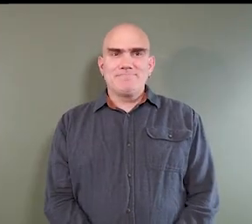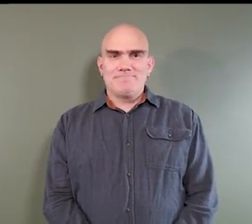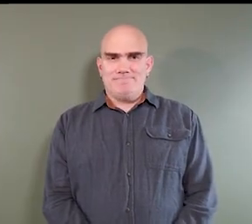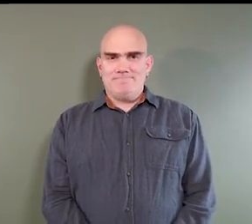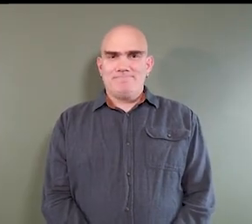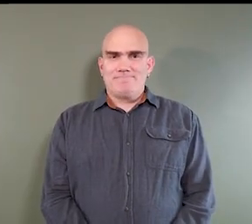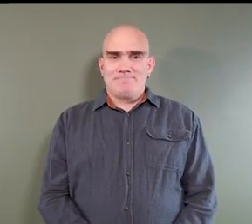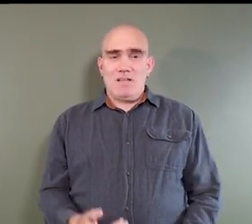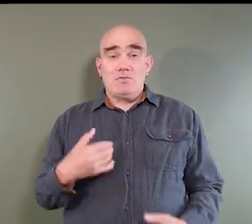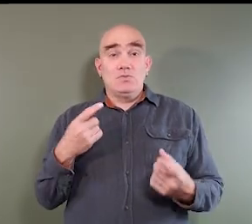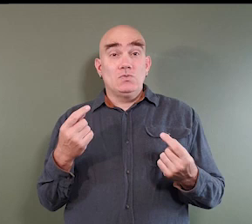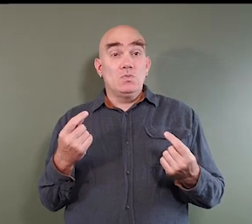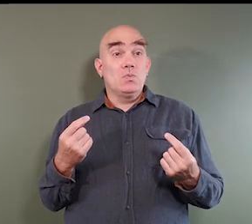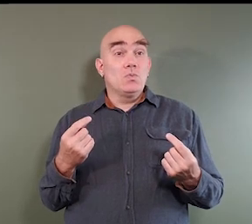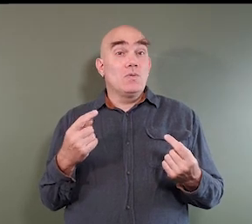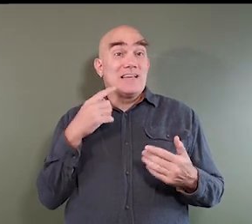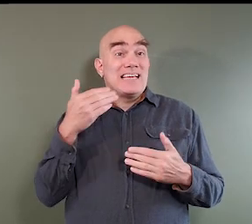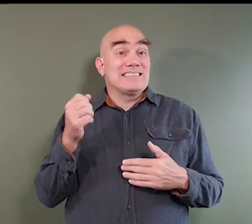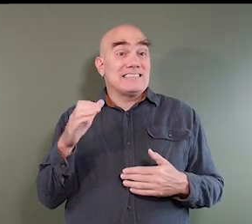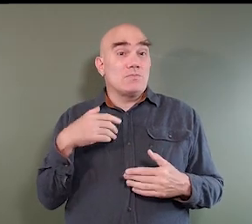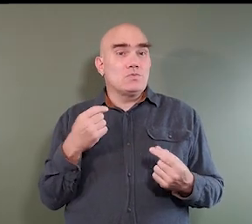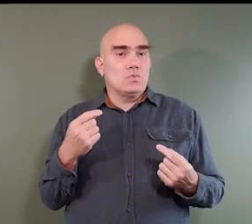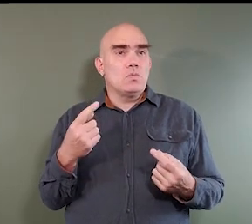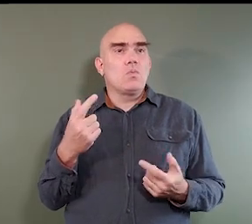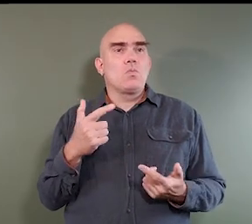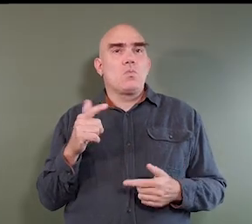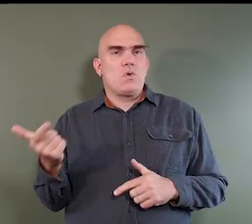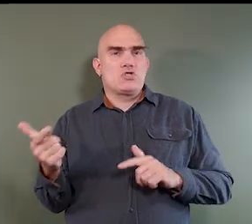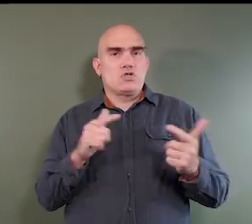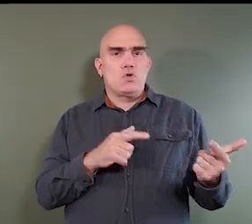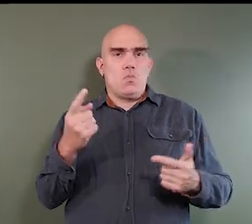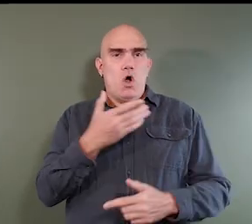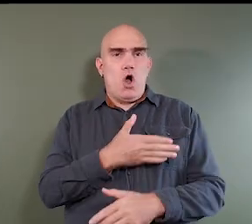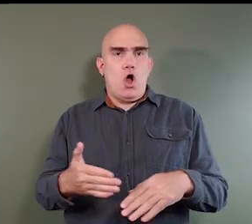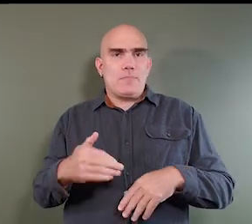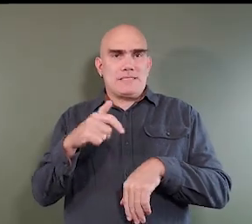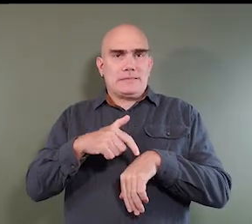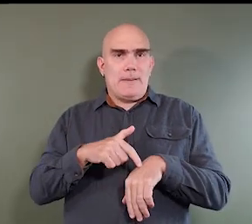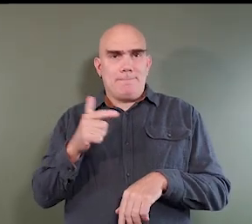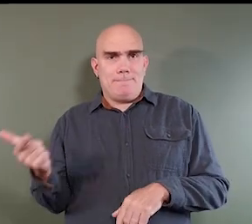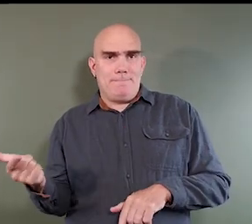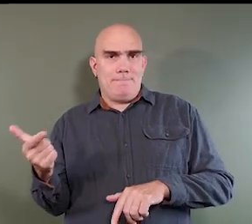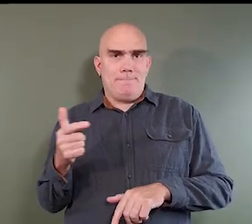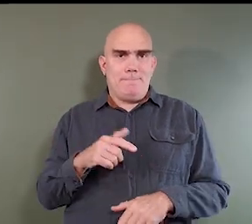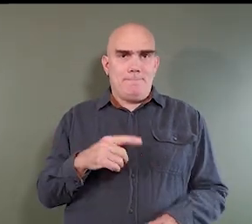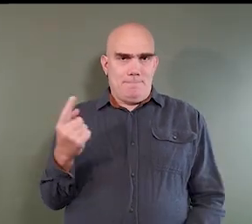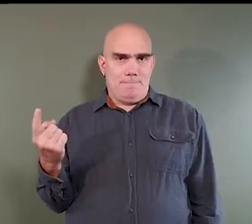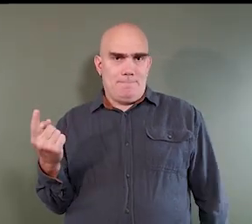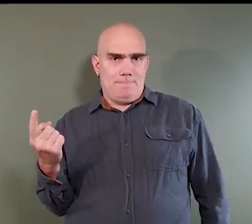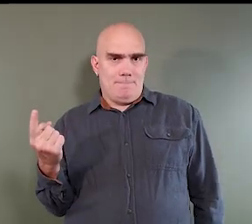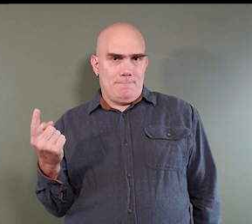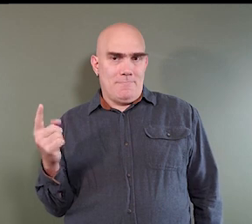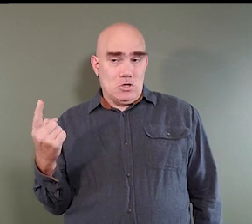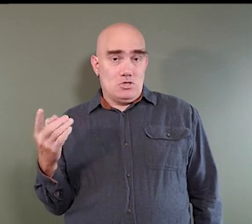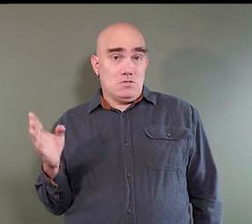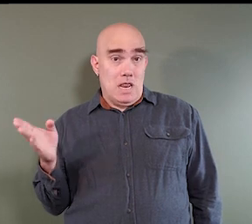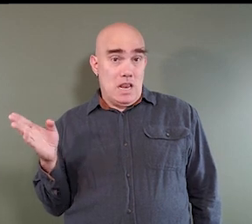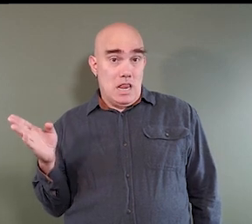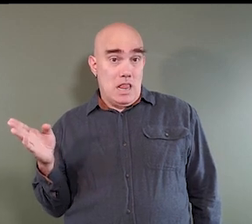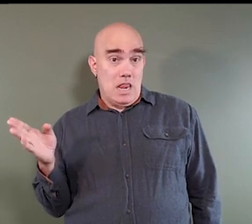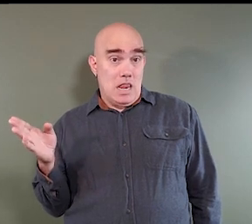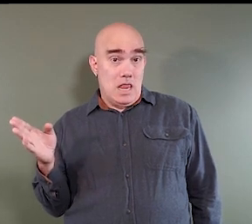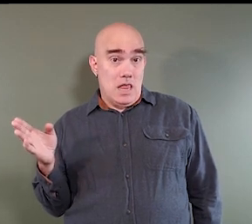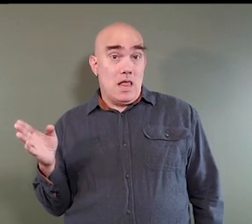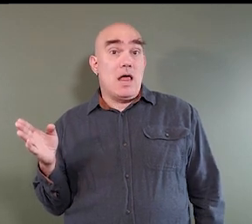seconds, we're going to switch it over to one arm at a time. So I'm just going to take my right arm and take it up, just